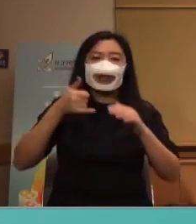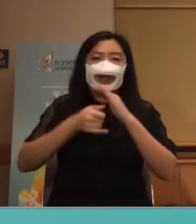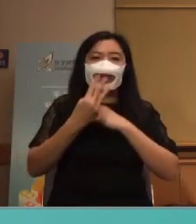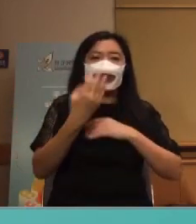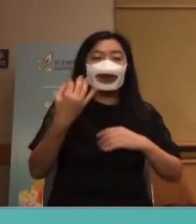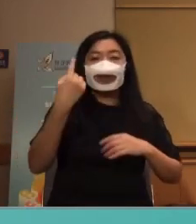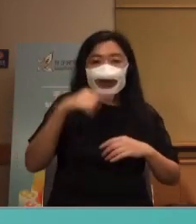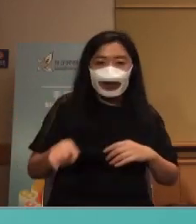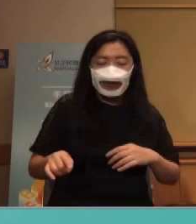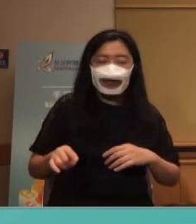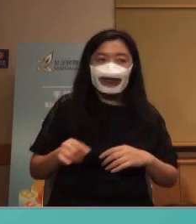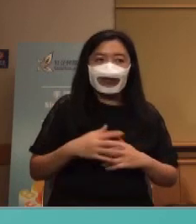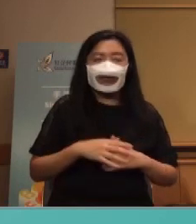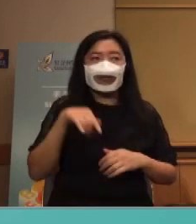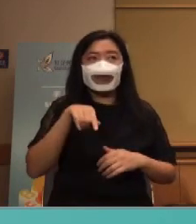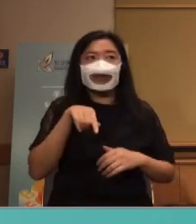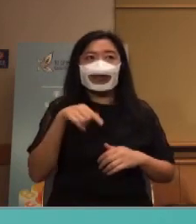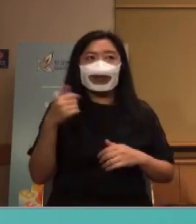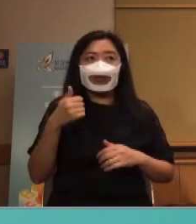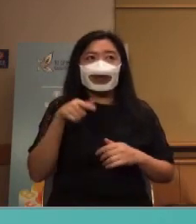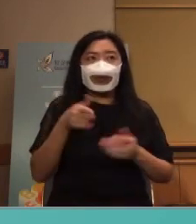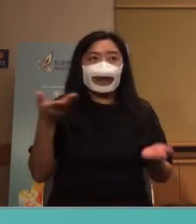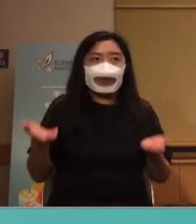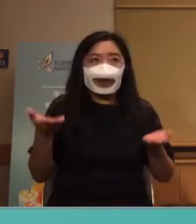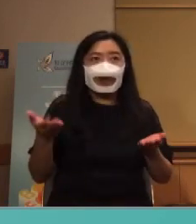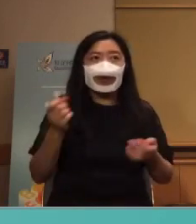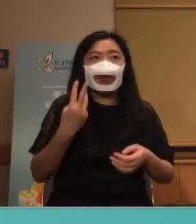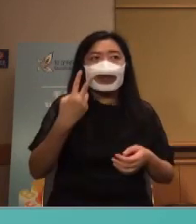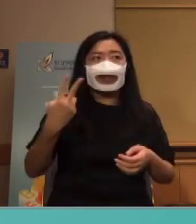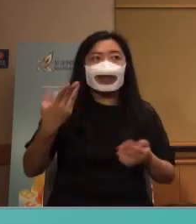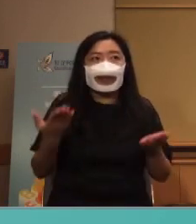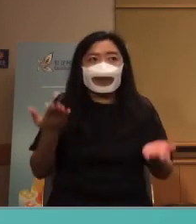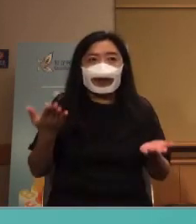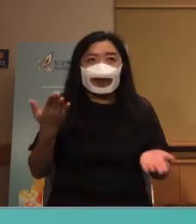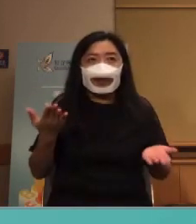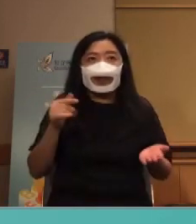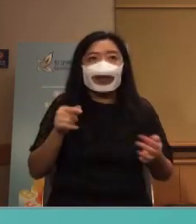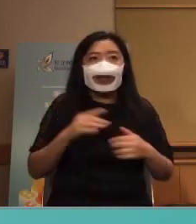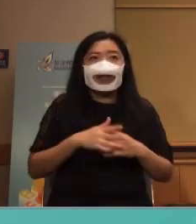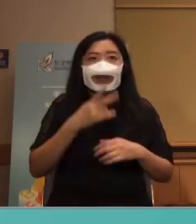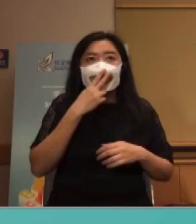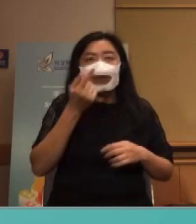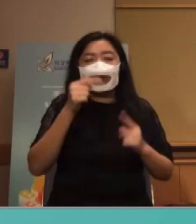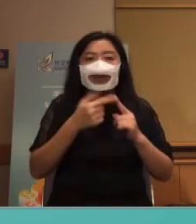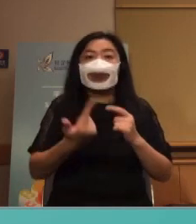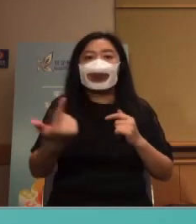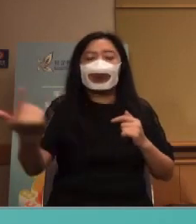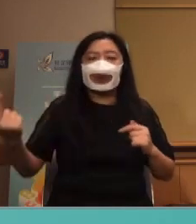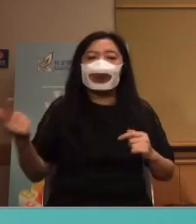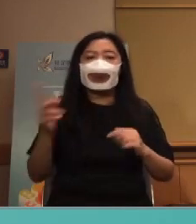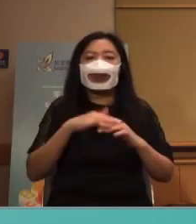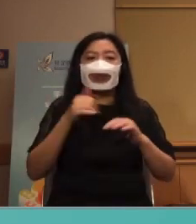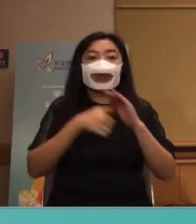in terms of Web2. It's like more people can actually come into Web3. So definitely something that we'll foresee that is gonna